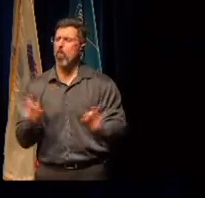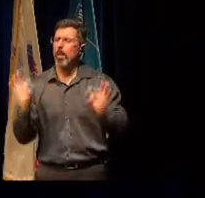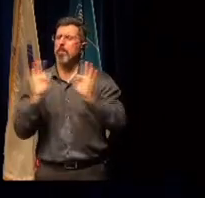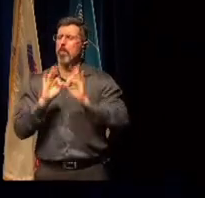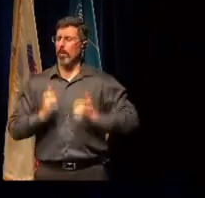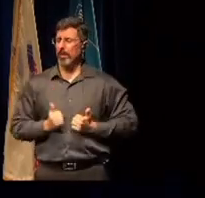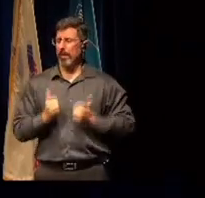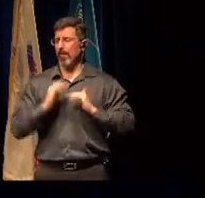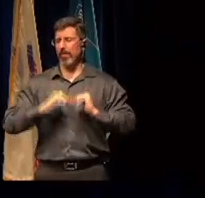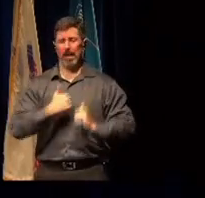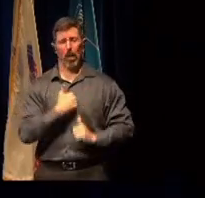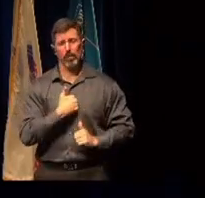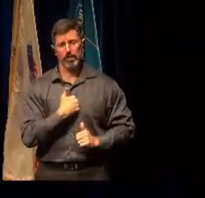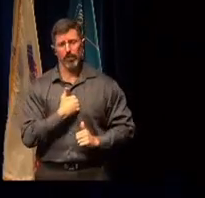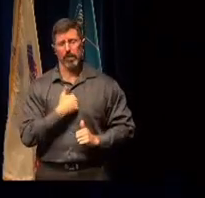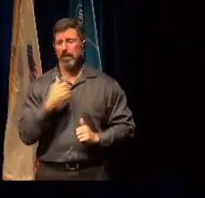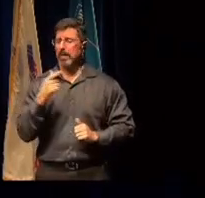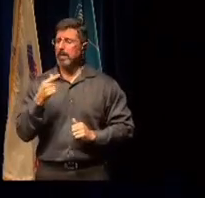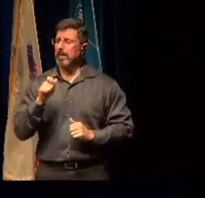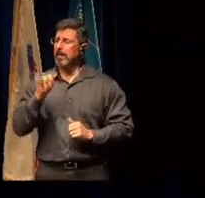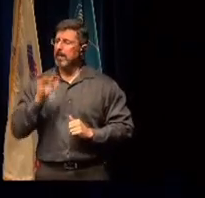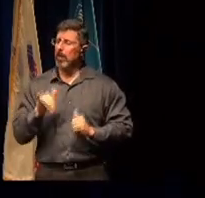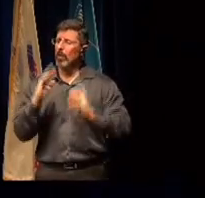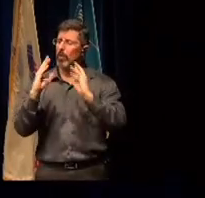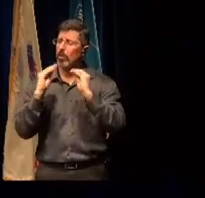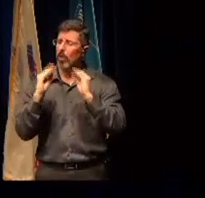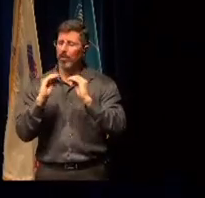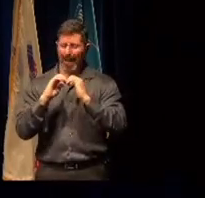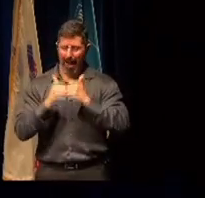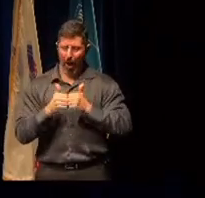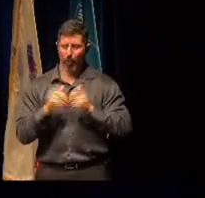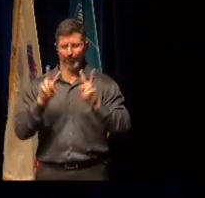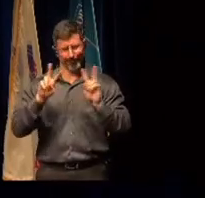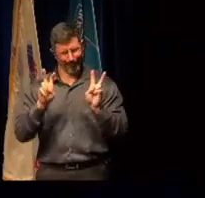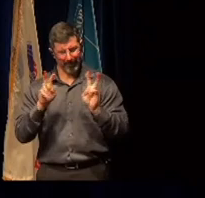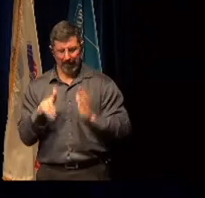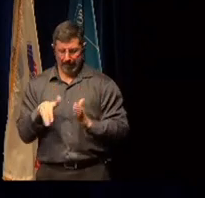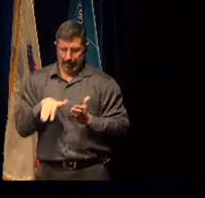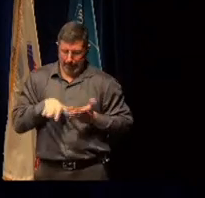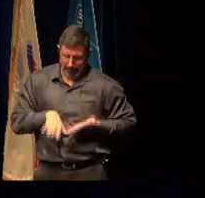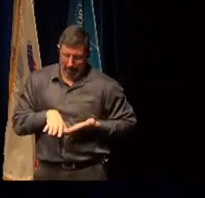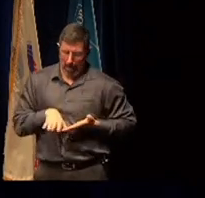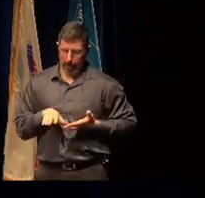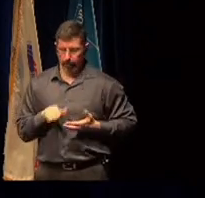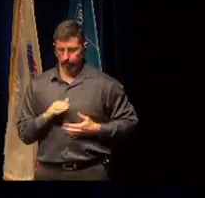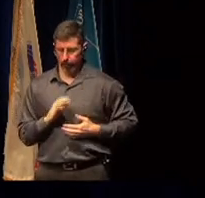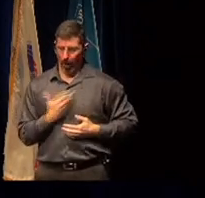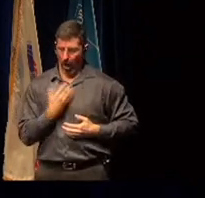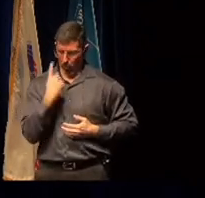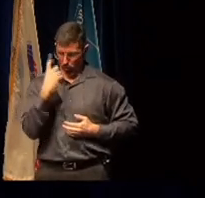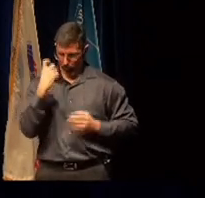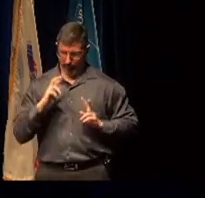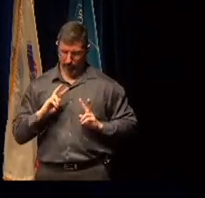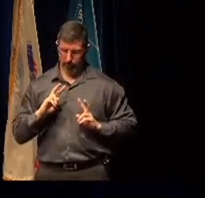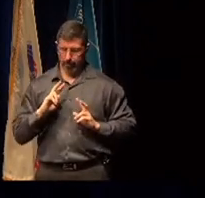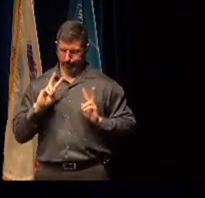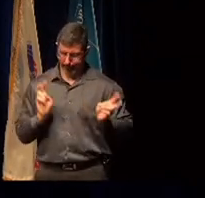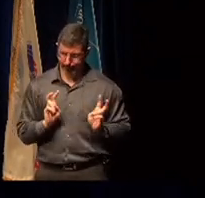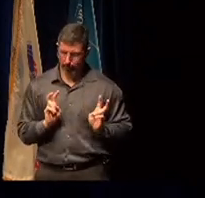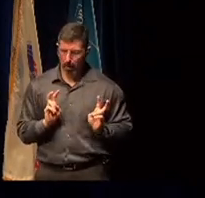yourself. He taught us what it means to die to yourself, that helping others is what life is all